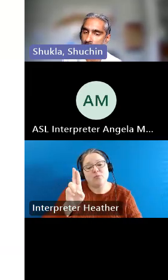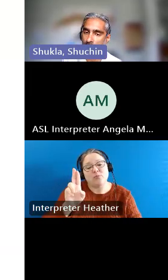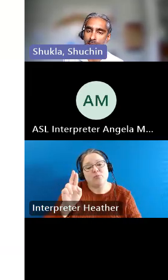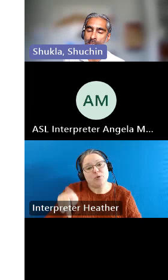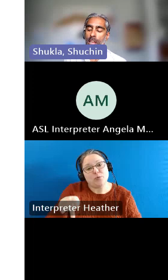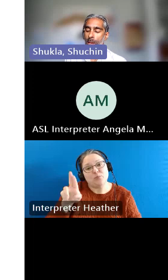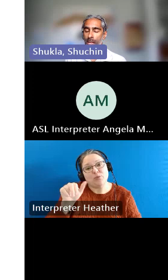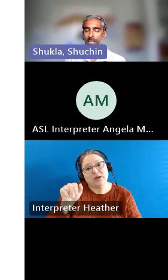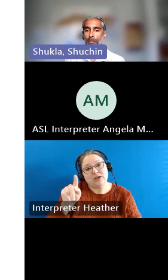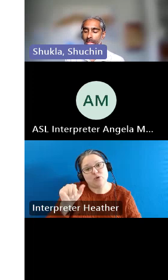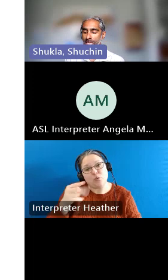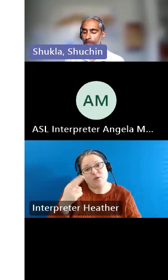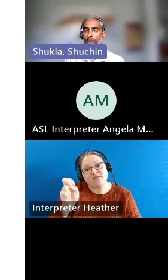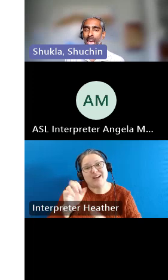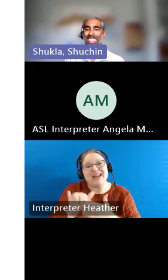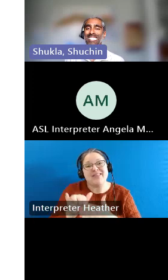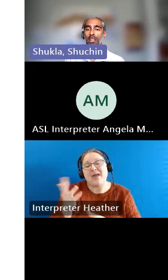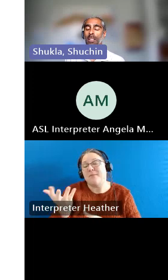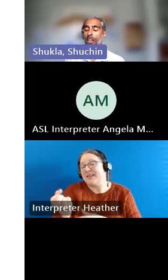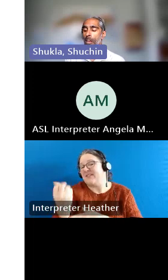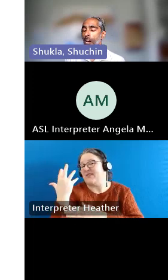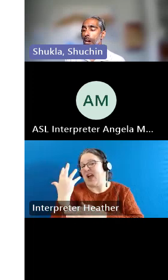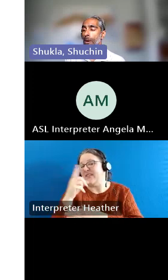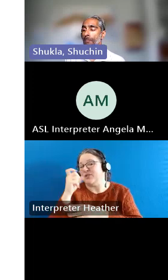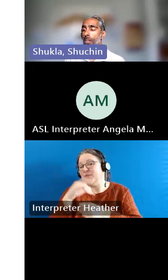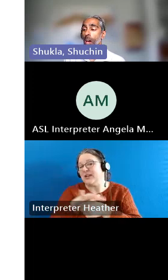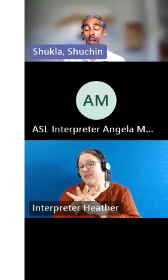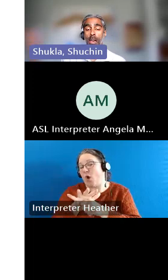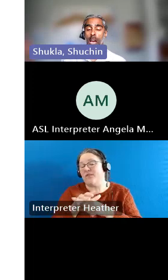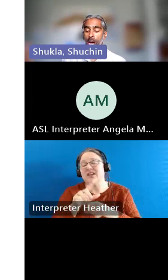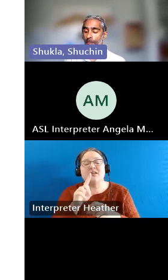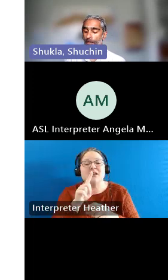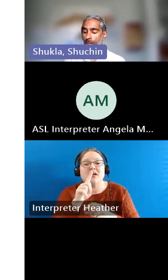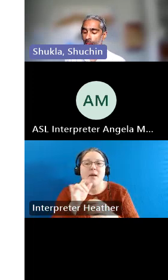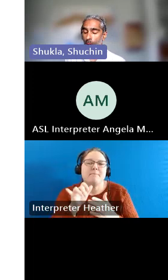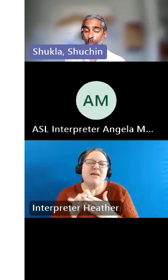last 5-6 years because of the pandemic, but that is still a